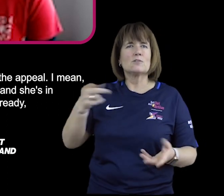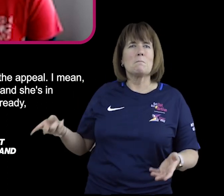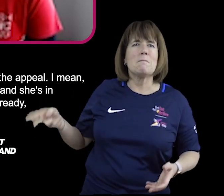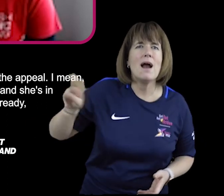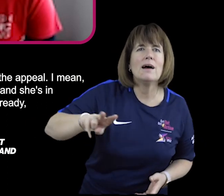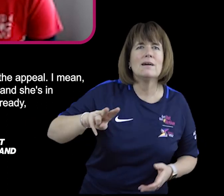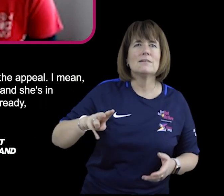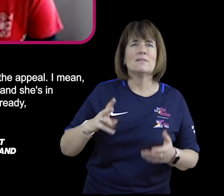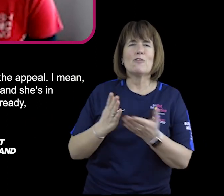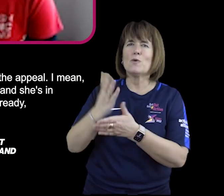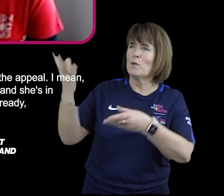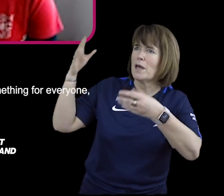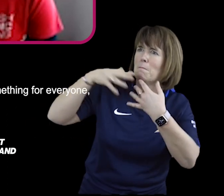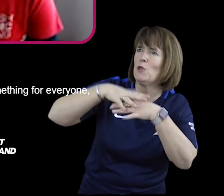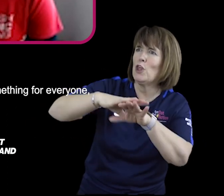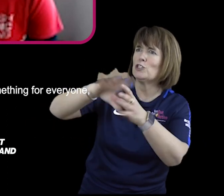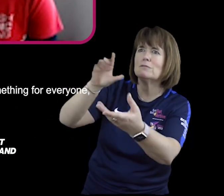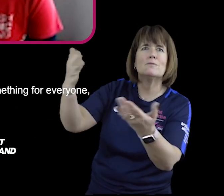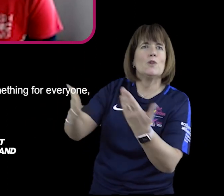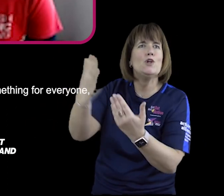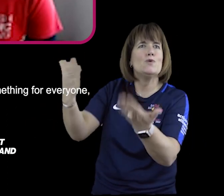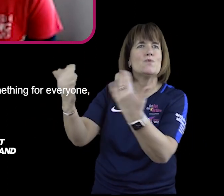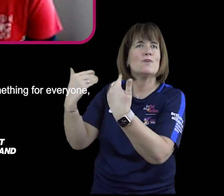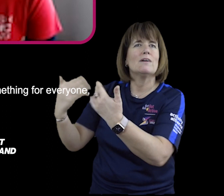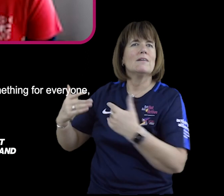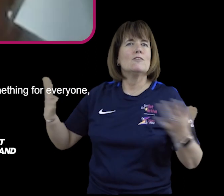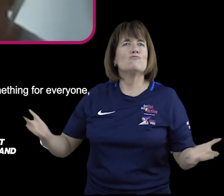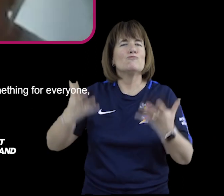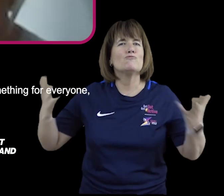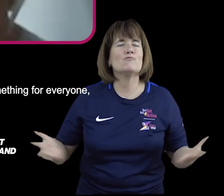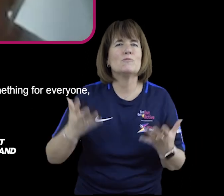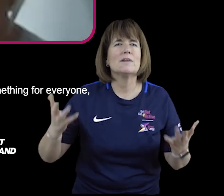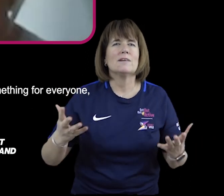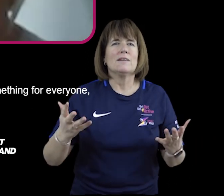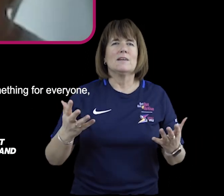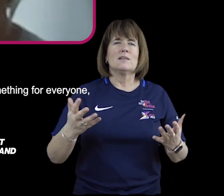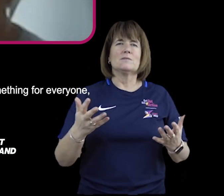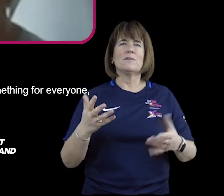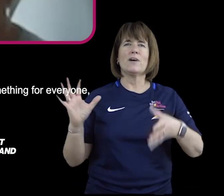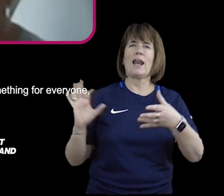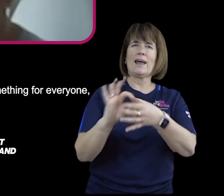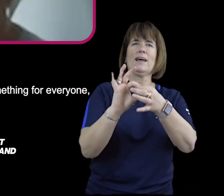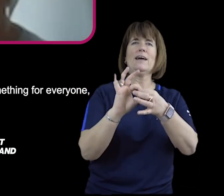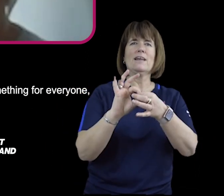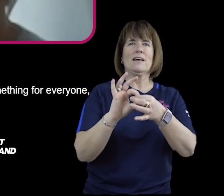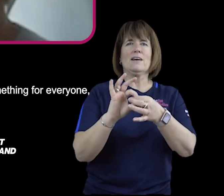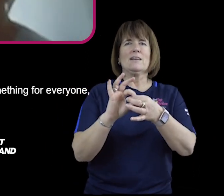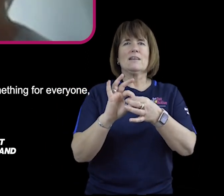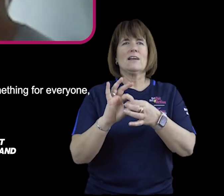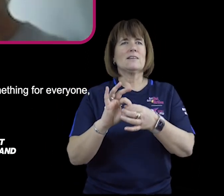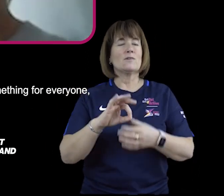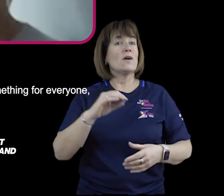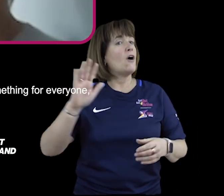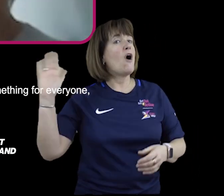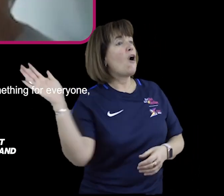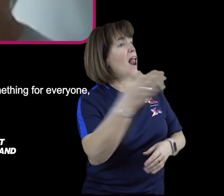in the activity. But already, you know, being enlightened about the pole, it really is it sounds a bit of a cliche, but let's face